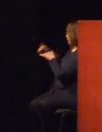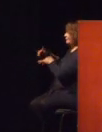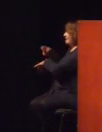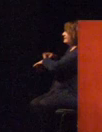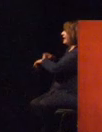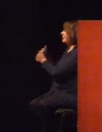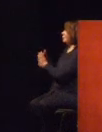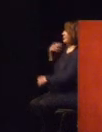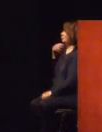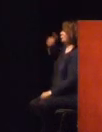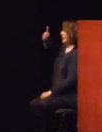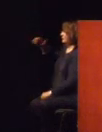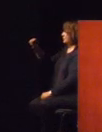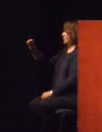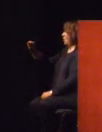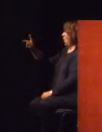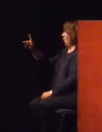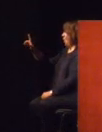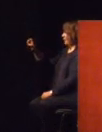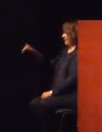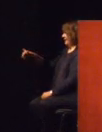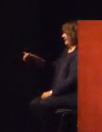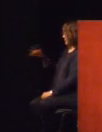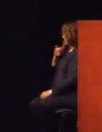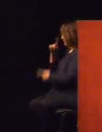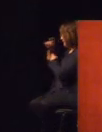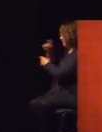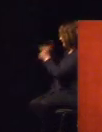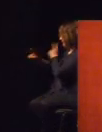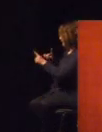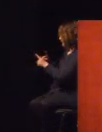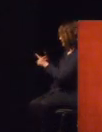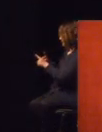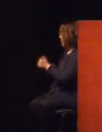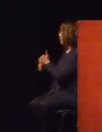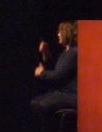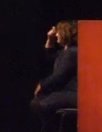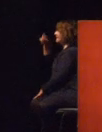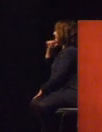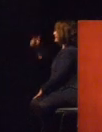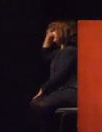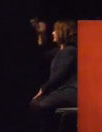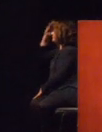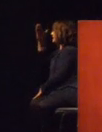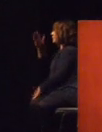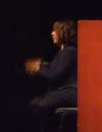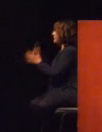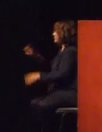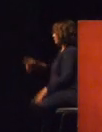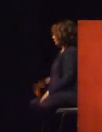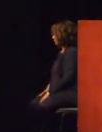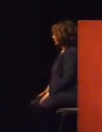a very interesting conversation, primarily because he did not speak to what he was invited to come and speak about,